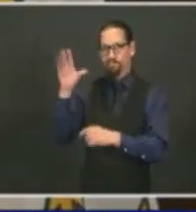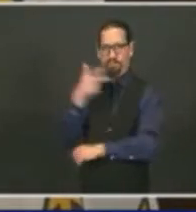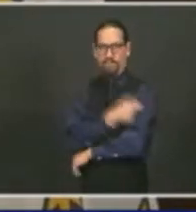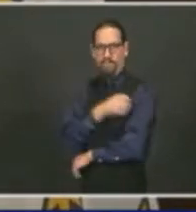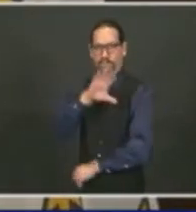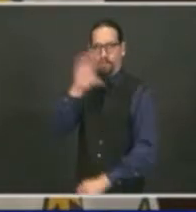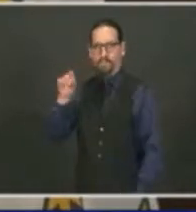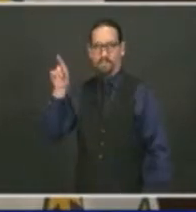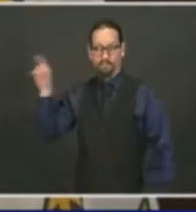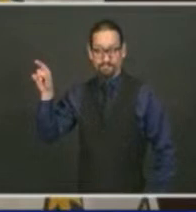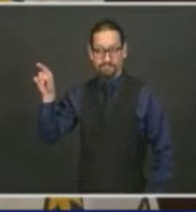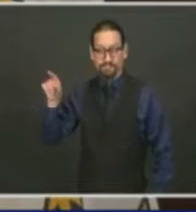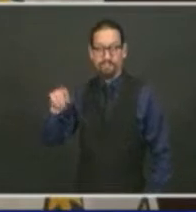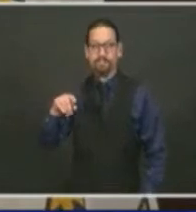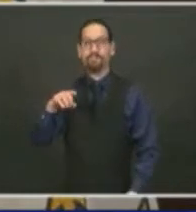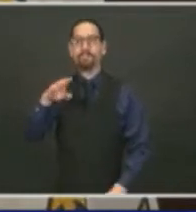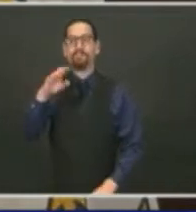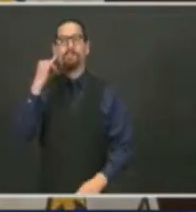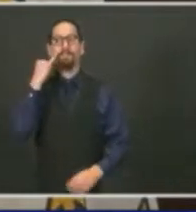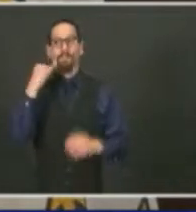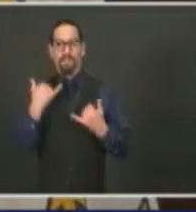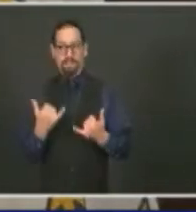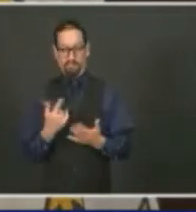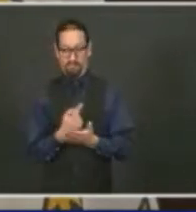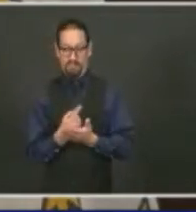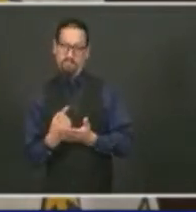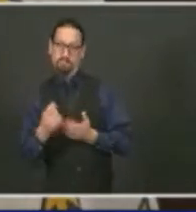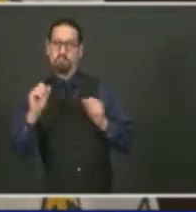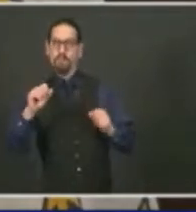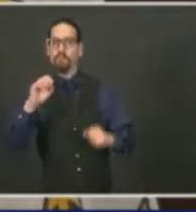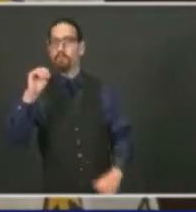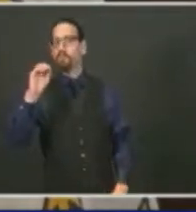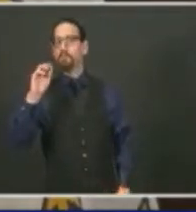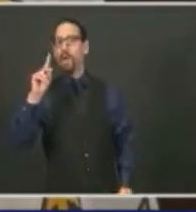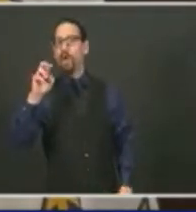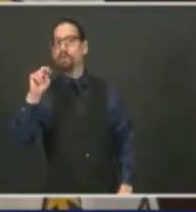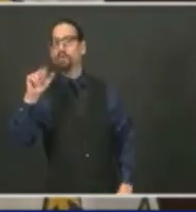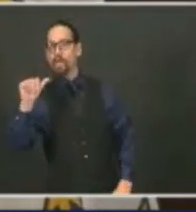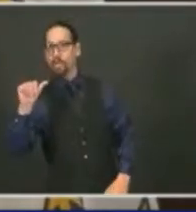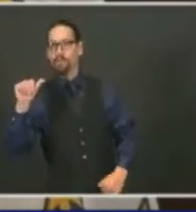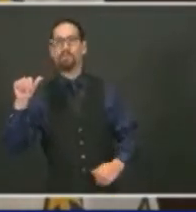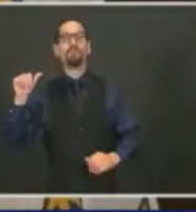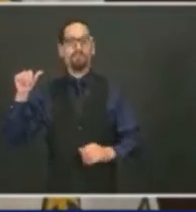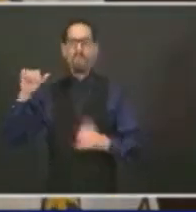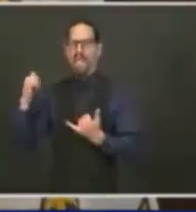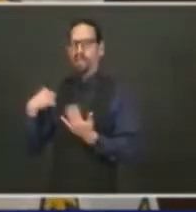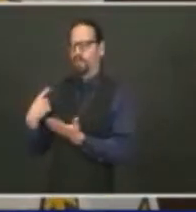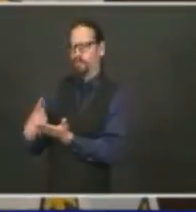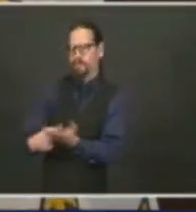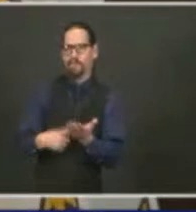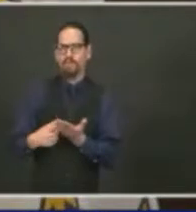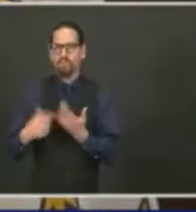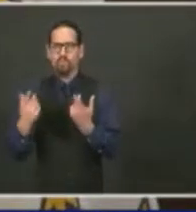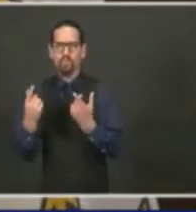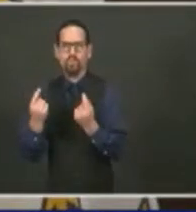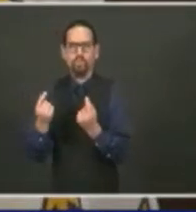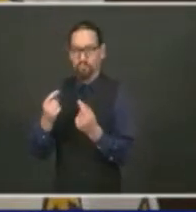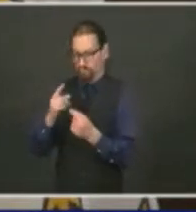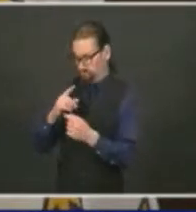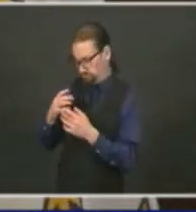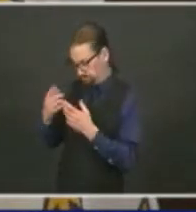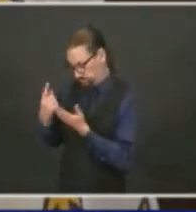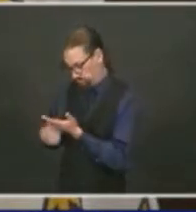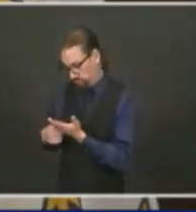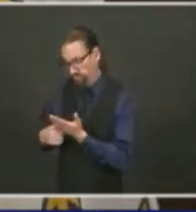federal safety review process, which is ongoing as we speak, another landmark in the vaccine development, we expect to start receiving doses of